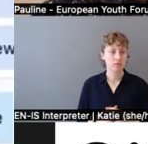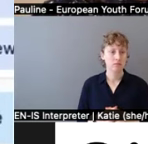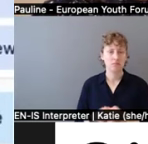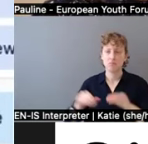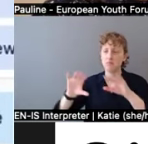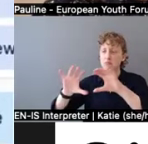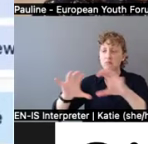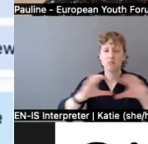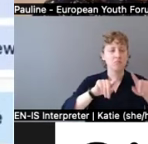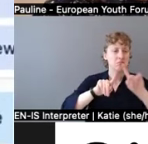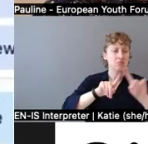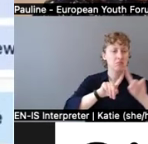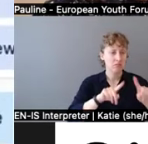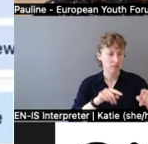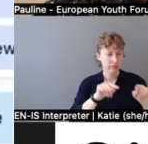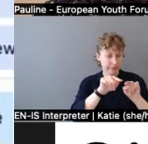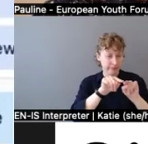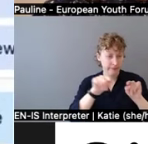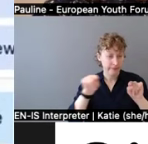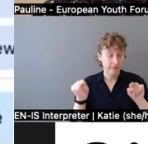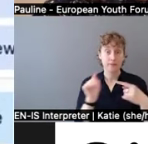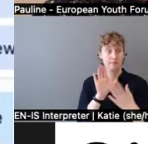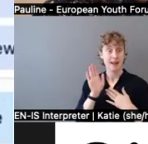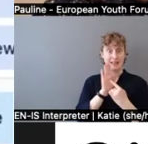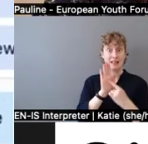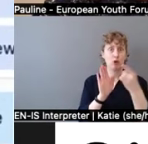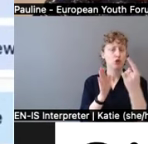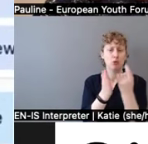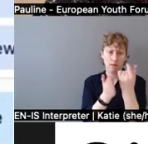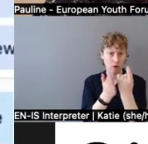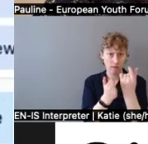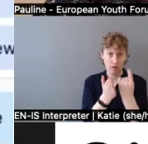some examples that you will need to remove. So just delete,